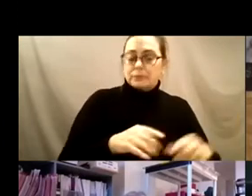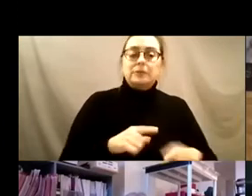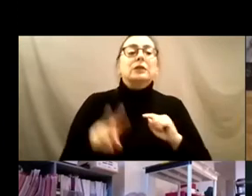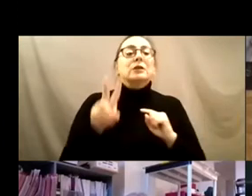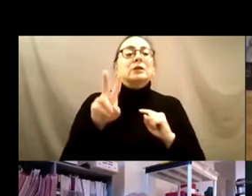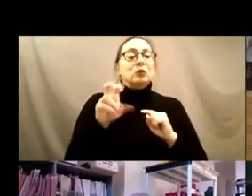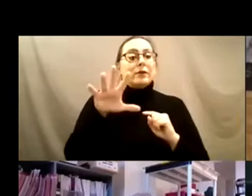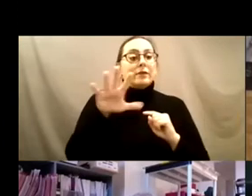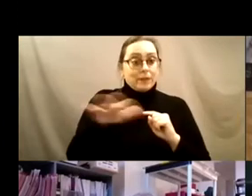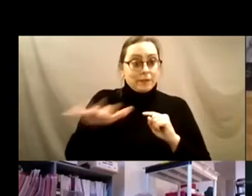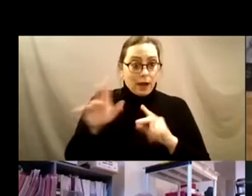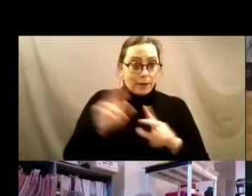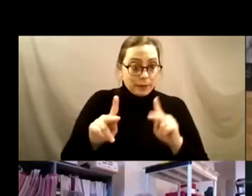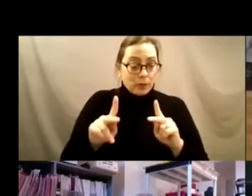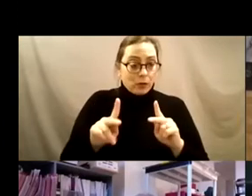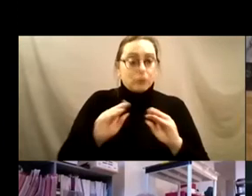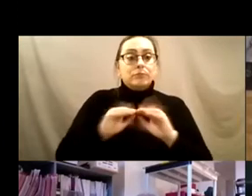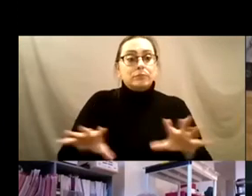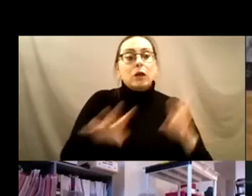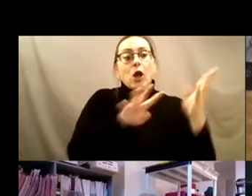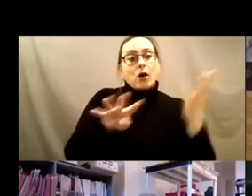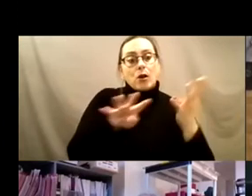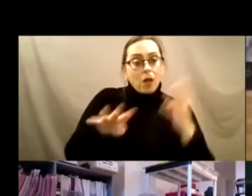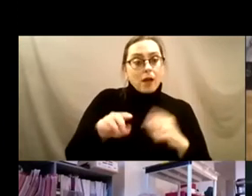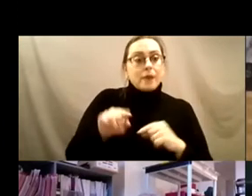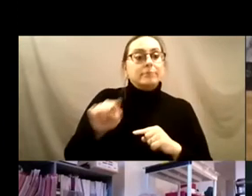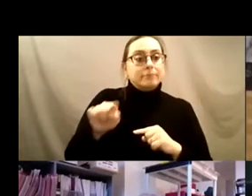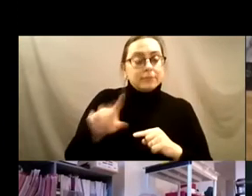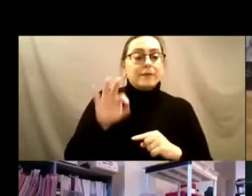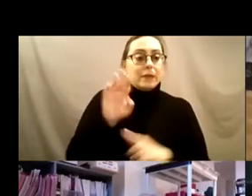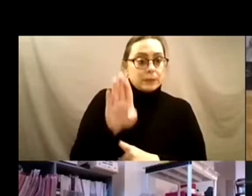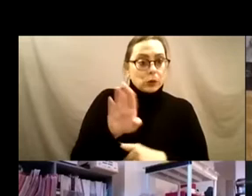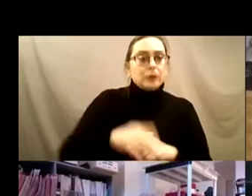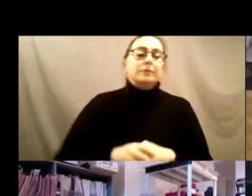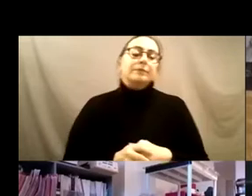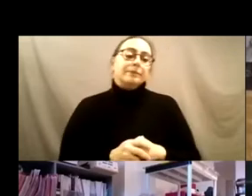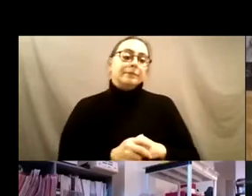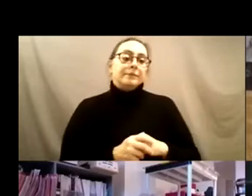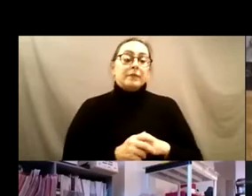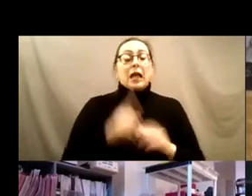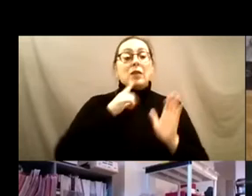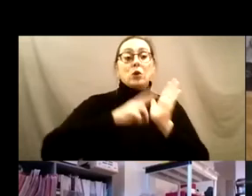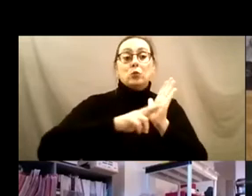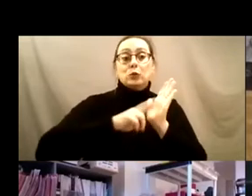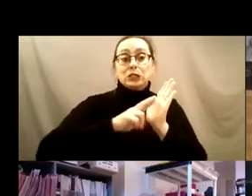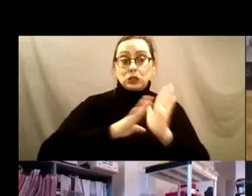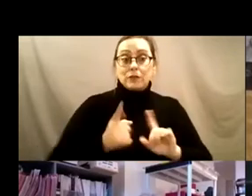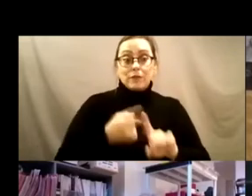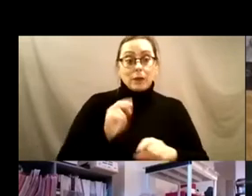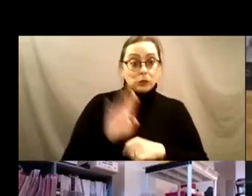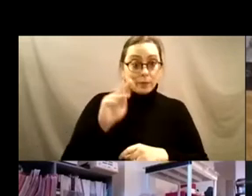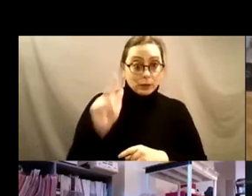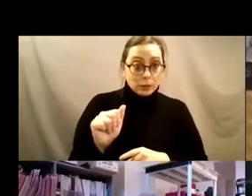255 people were reached via the online exhibition on Facebook, and the researchers for the U of M conducted 12